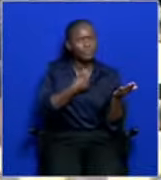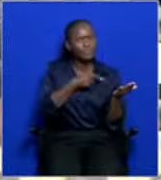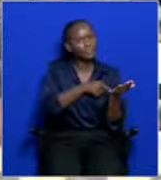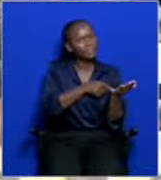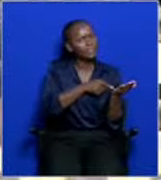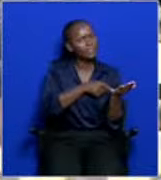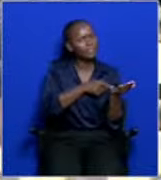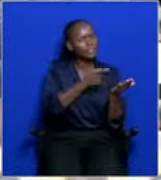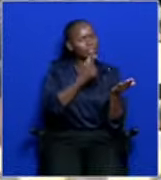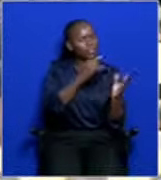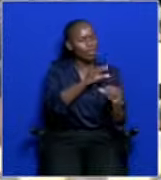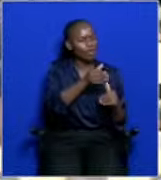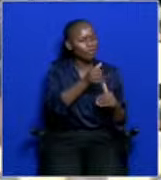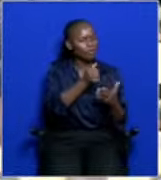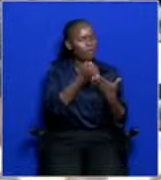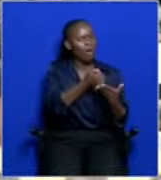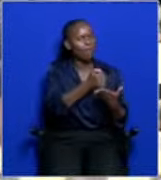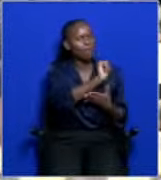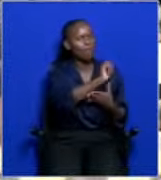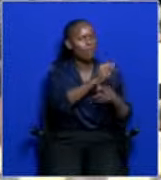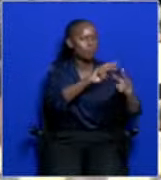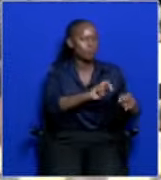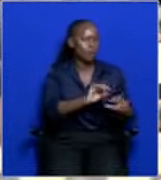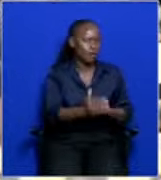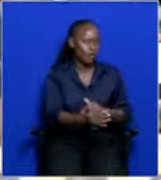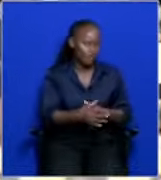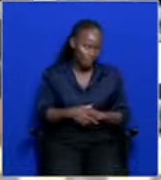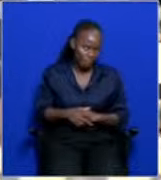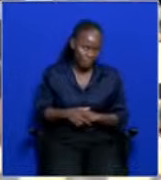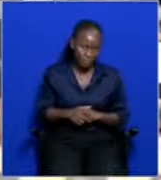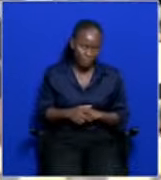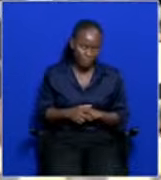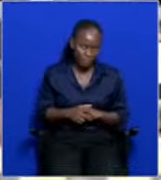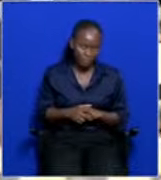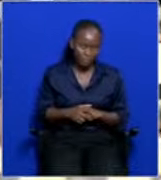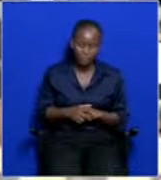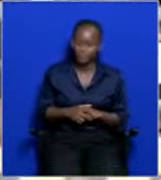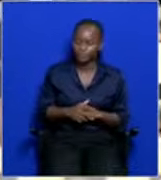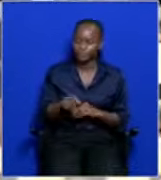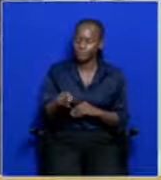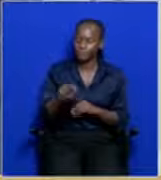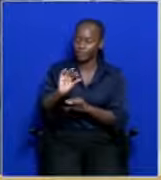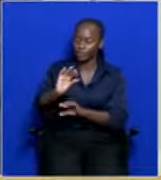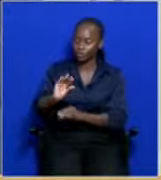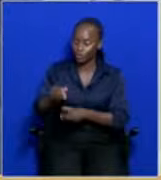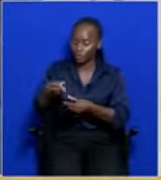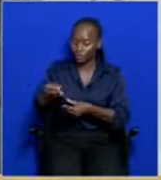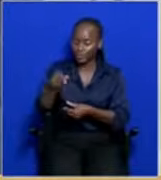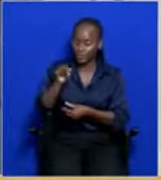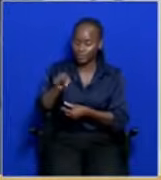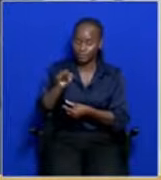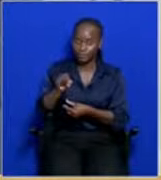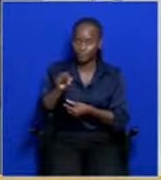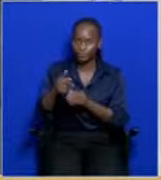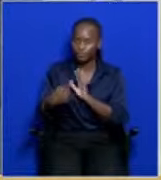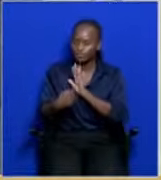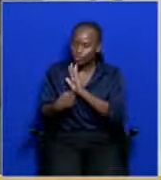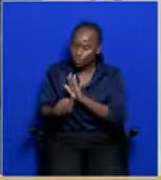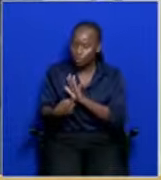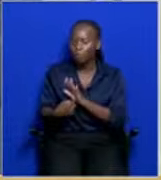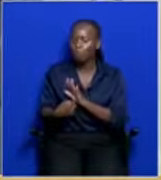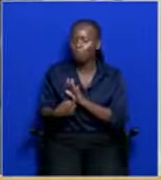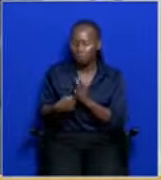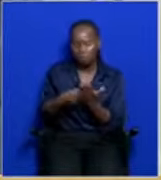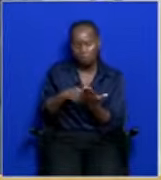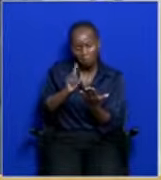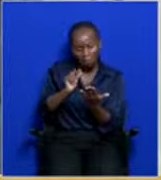This document, the value of it will show me that, okay, these members is to confirm that indeed